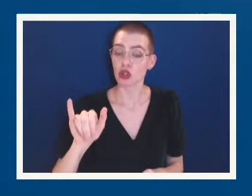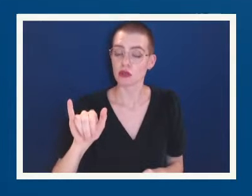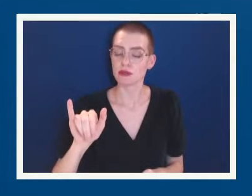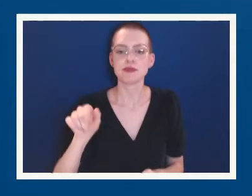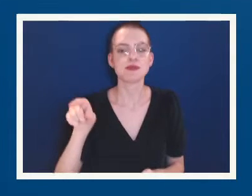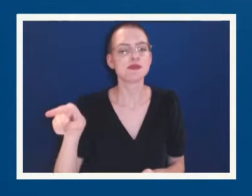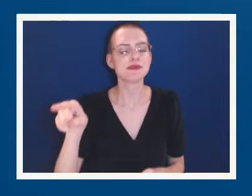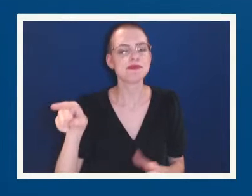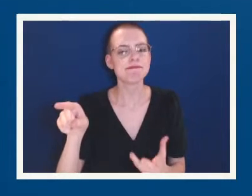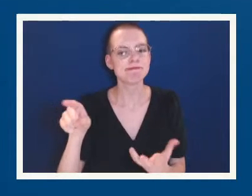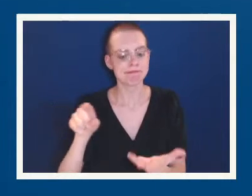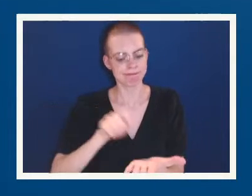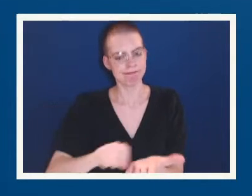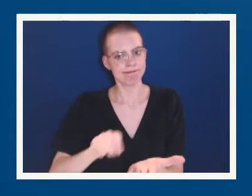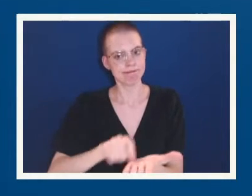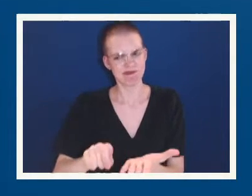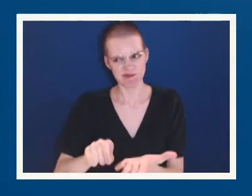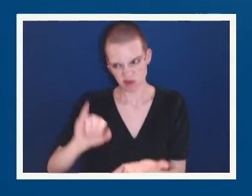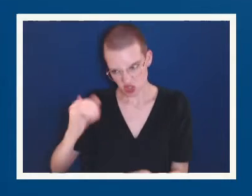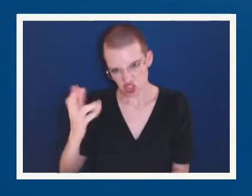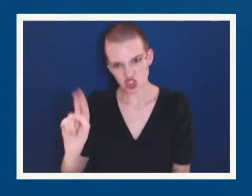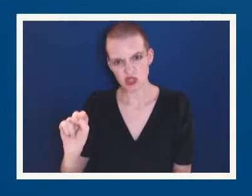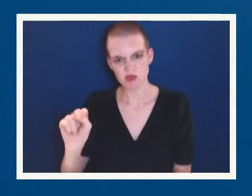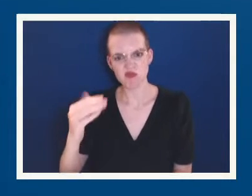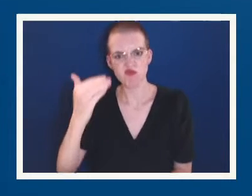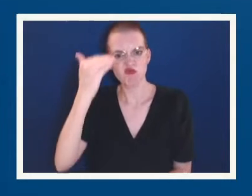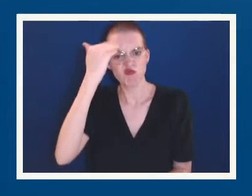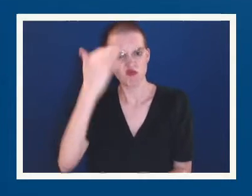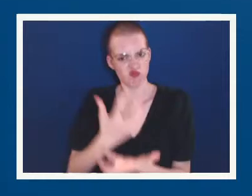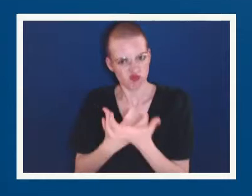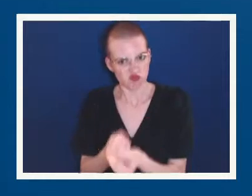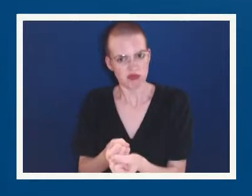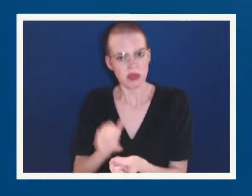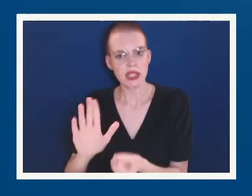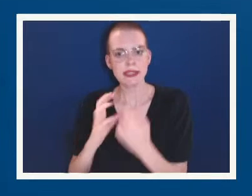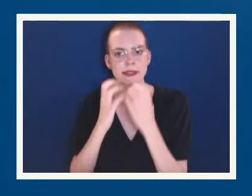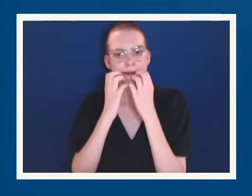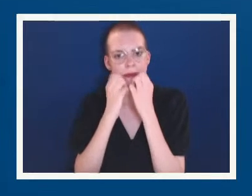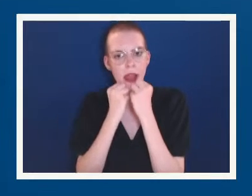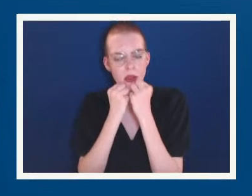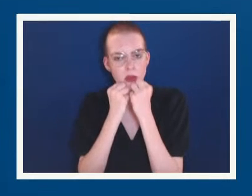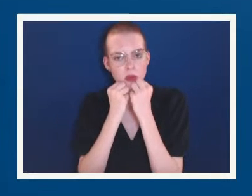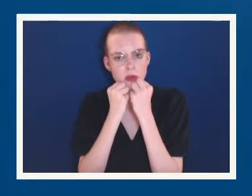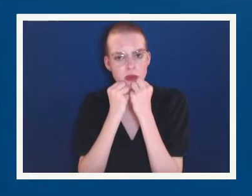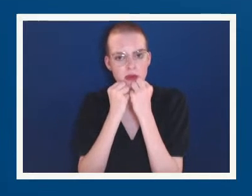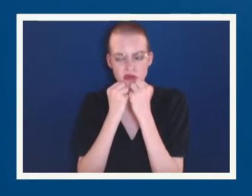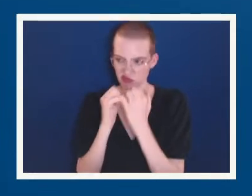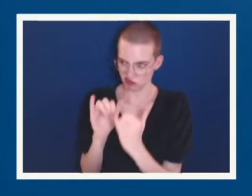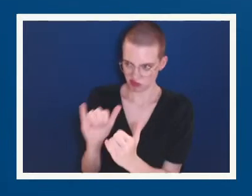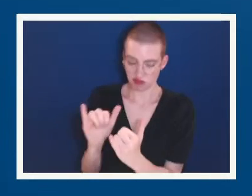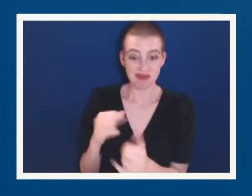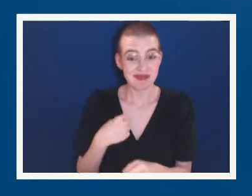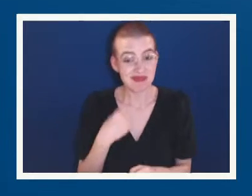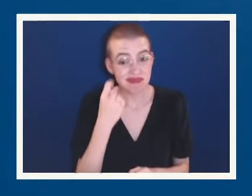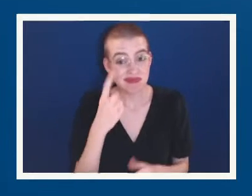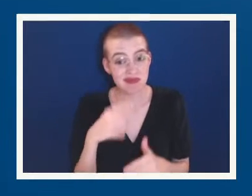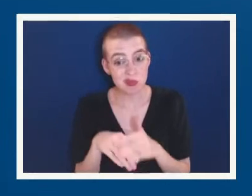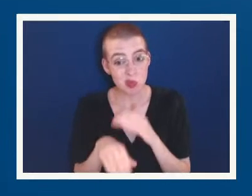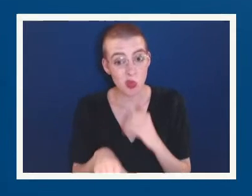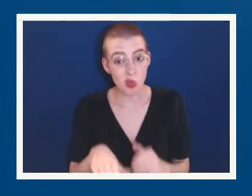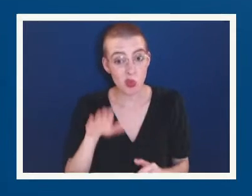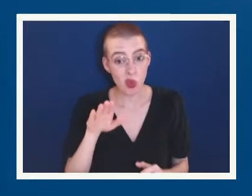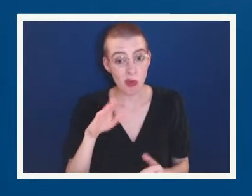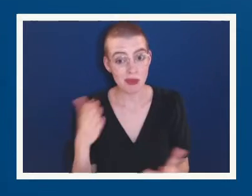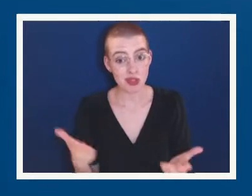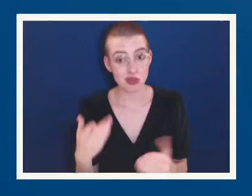values are. Well, in my view, I've been saying for a long time, I'm a Pennsylvania boy born and raised in Scranton,